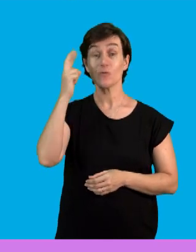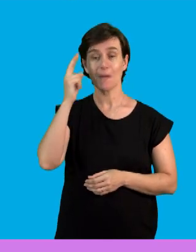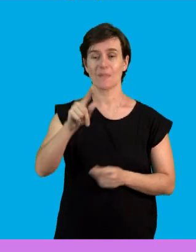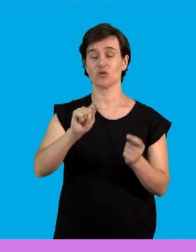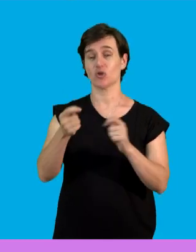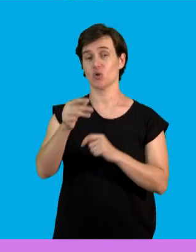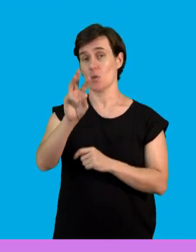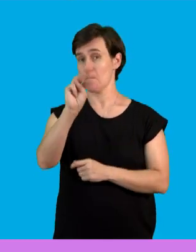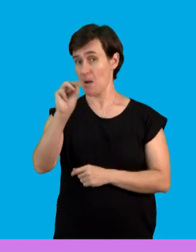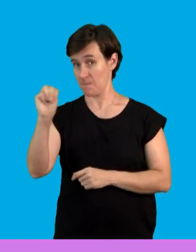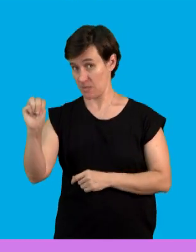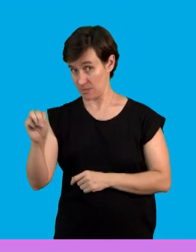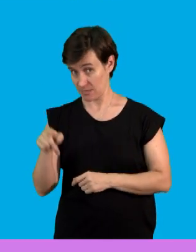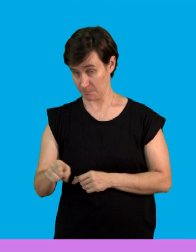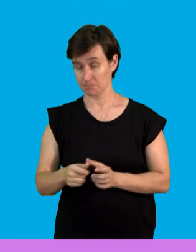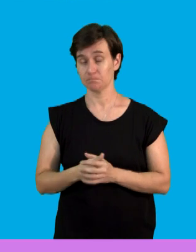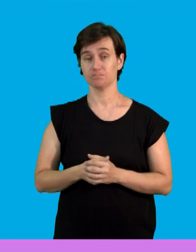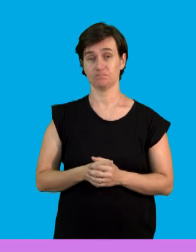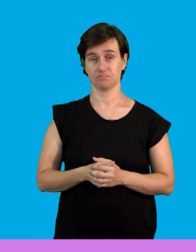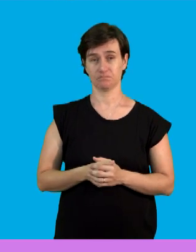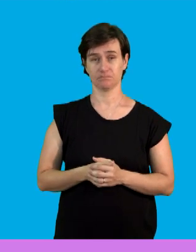length, it's going to be